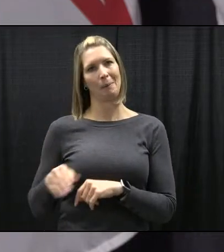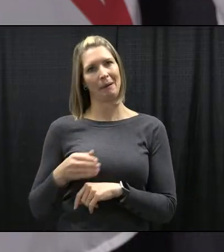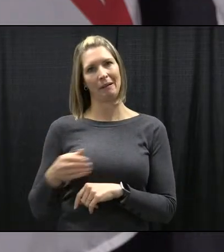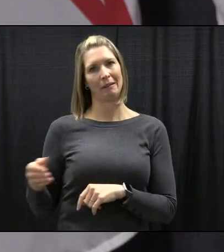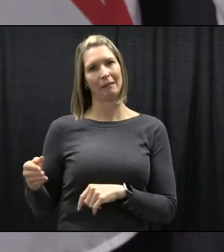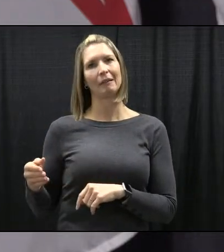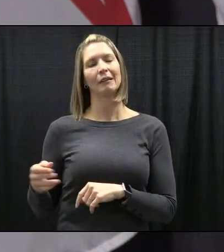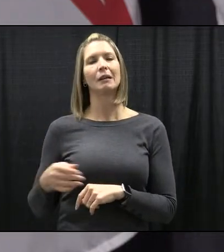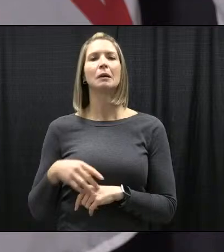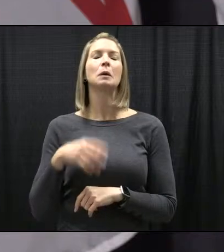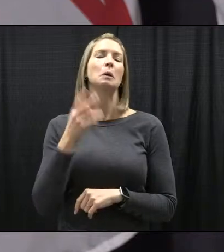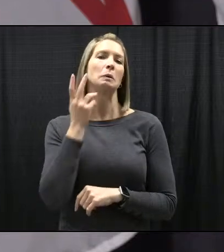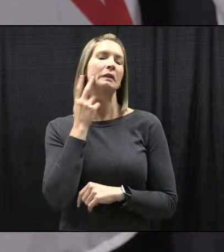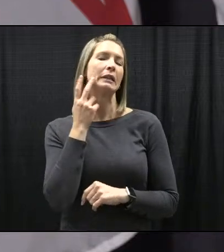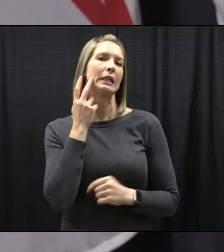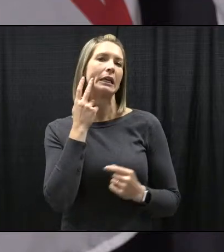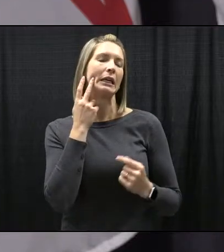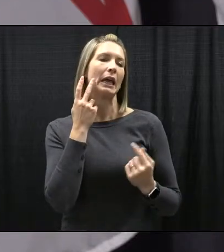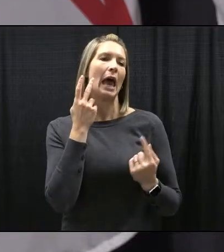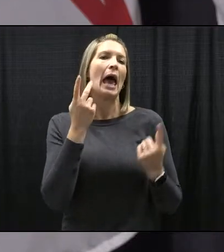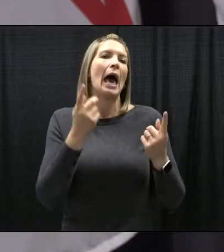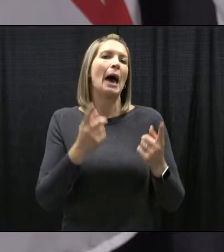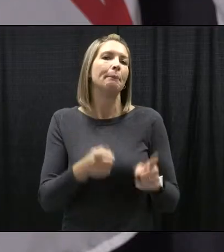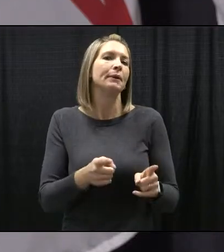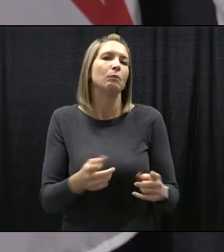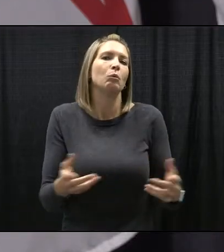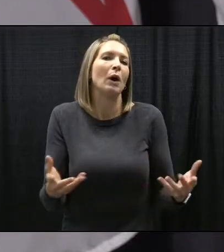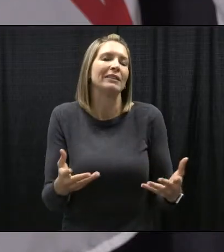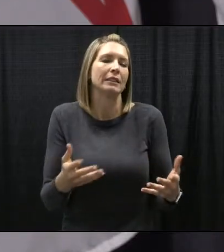what happens when we have kids vaccinated, and how that